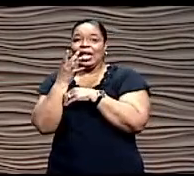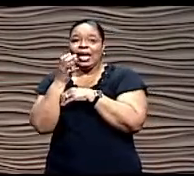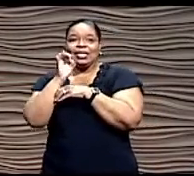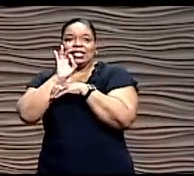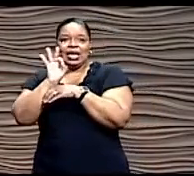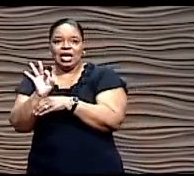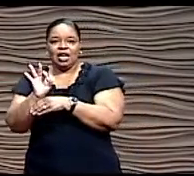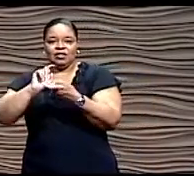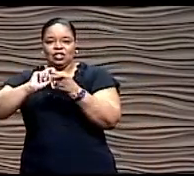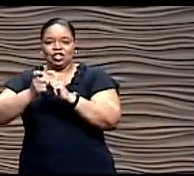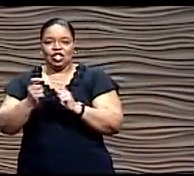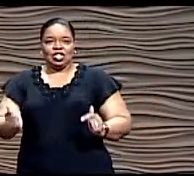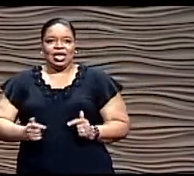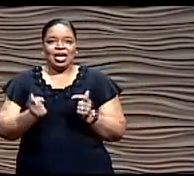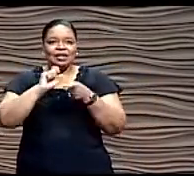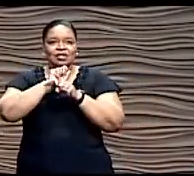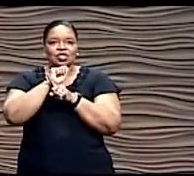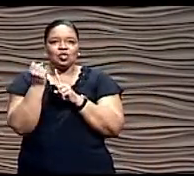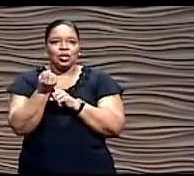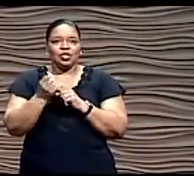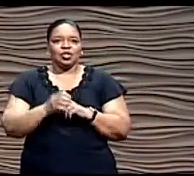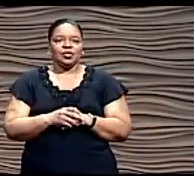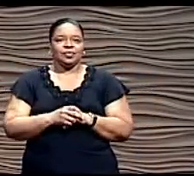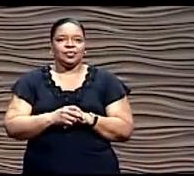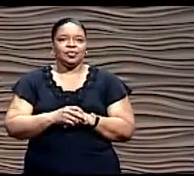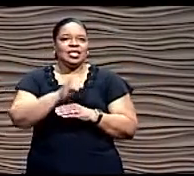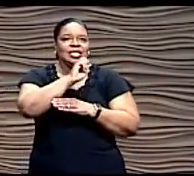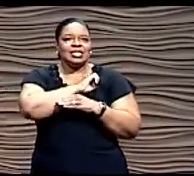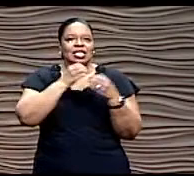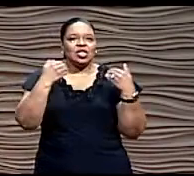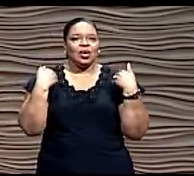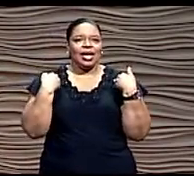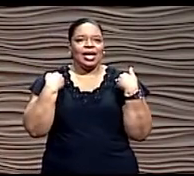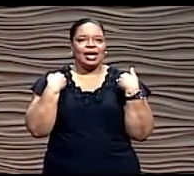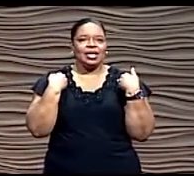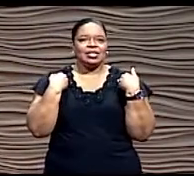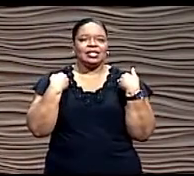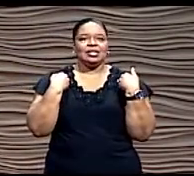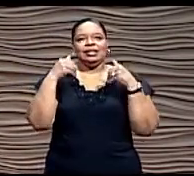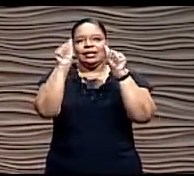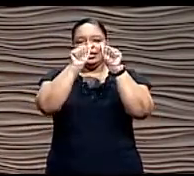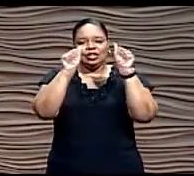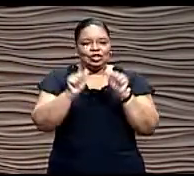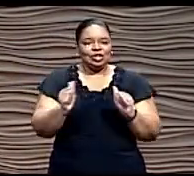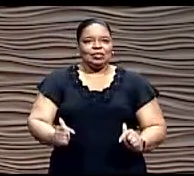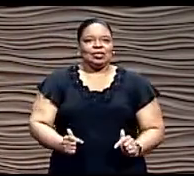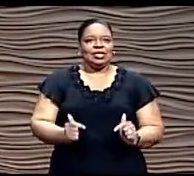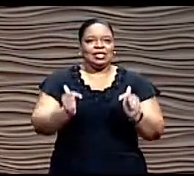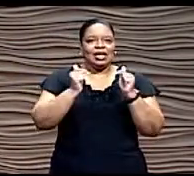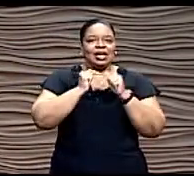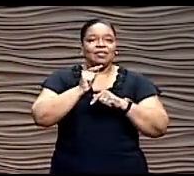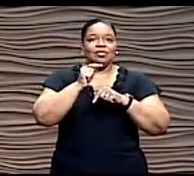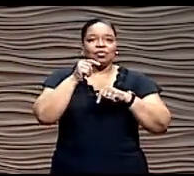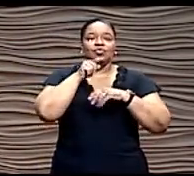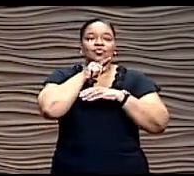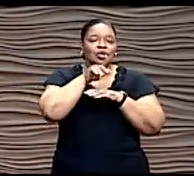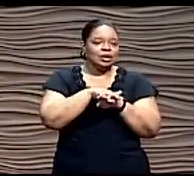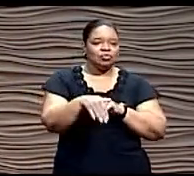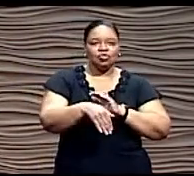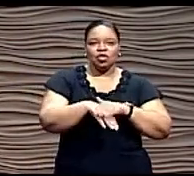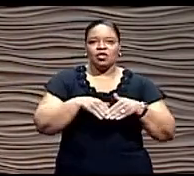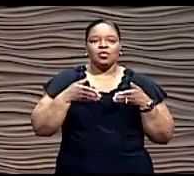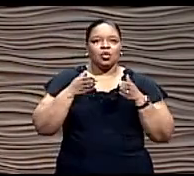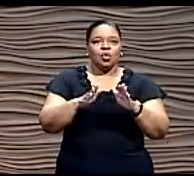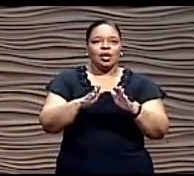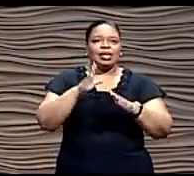life circumstances. Ezekiel had carved out his life in a very comfortable way. He is the son